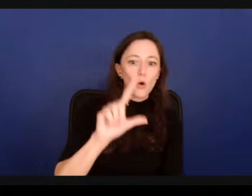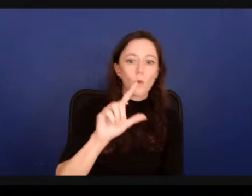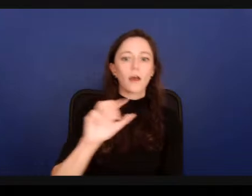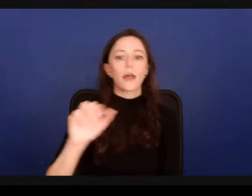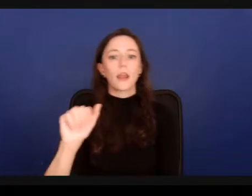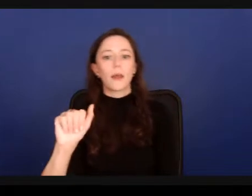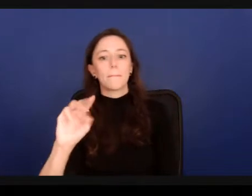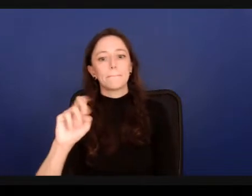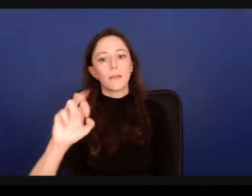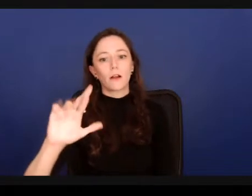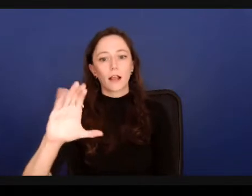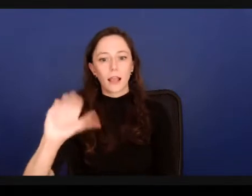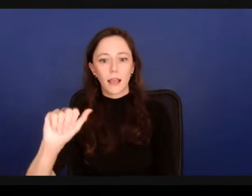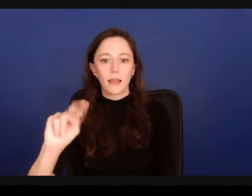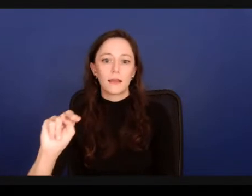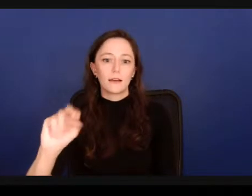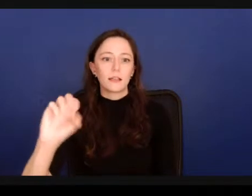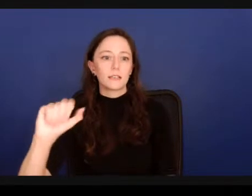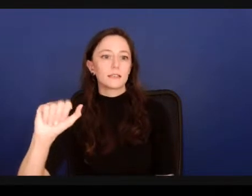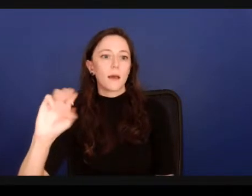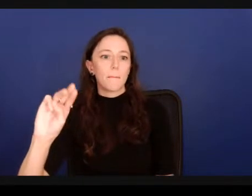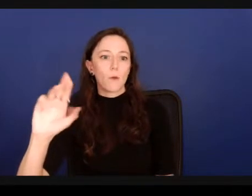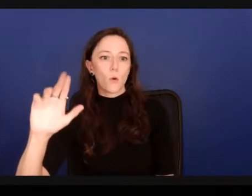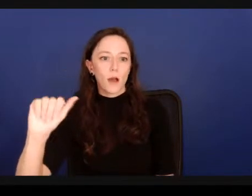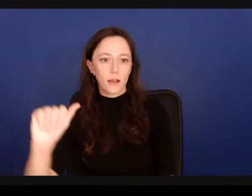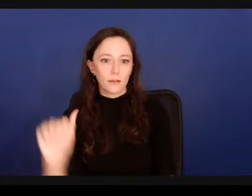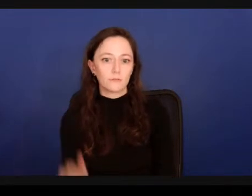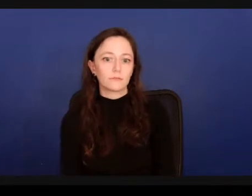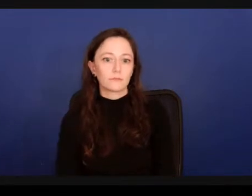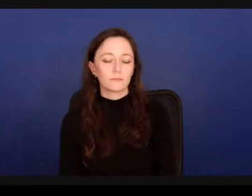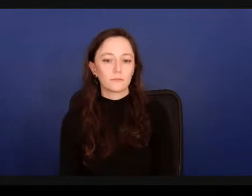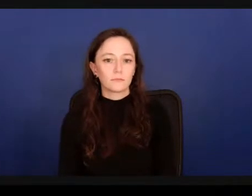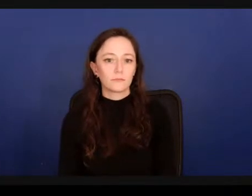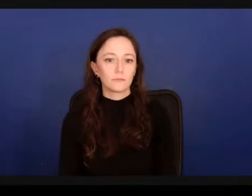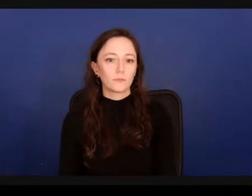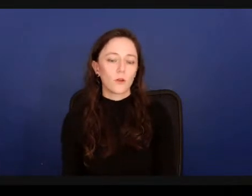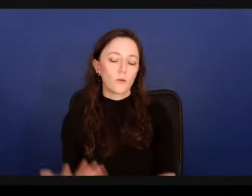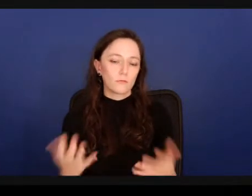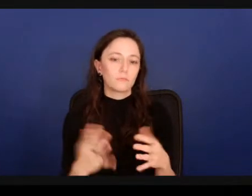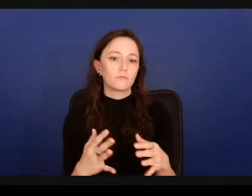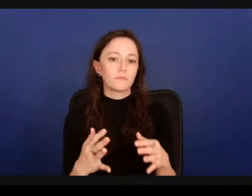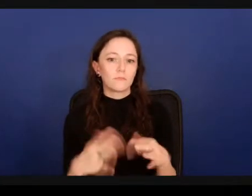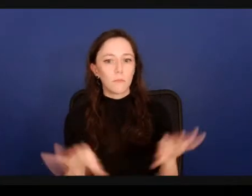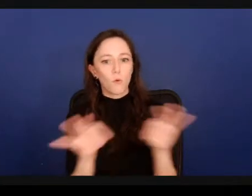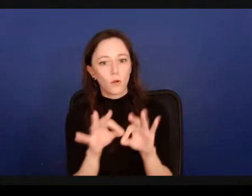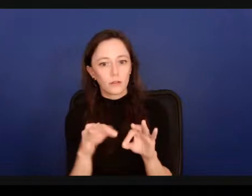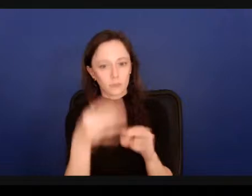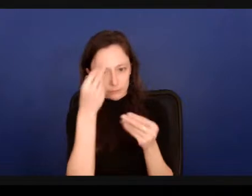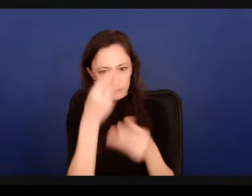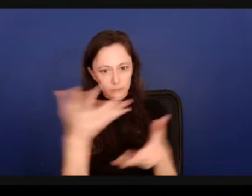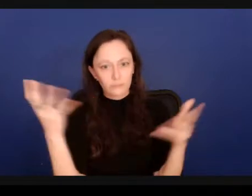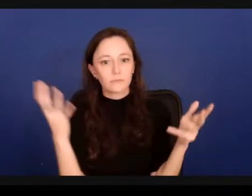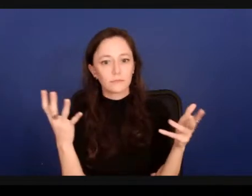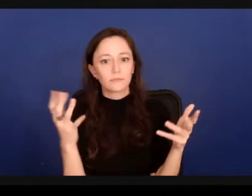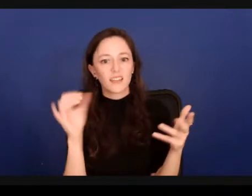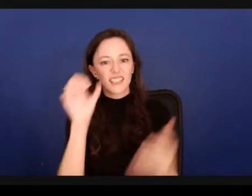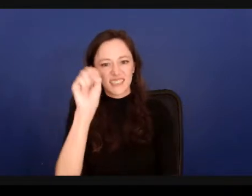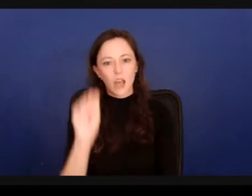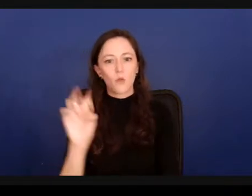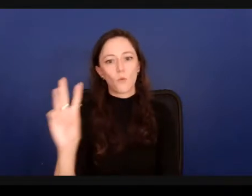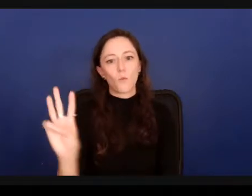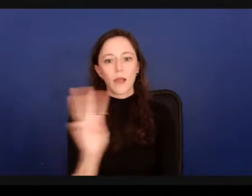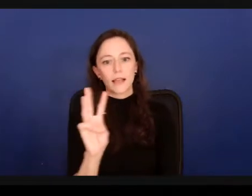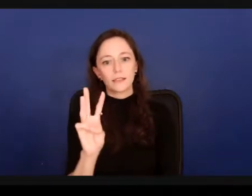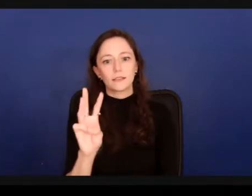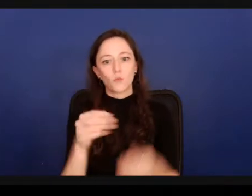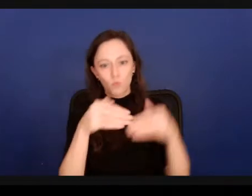After Darks in the park, it's worth mentioning Southwest Rift and the Great Crack. This is relevant